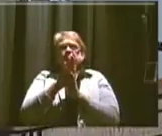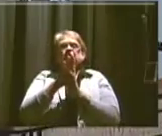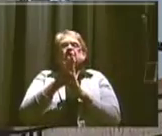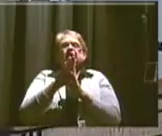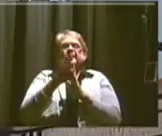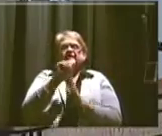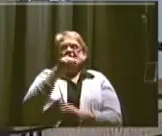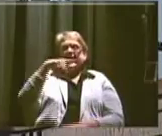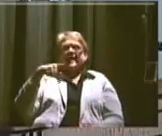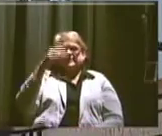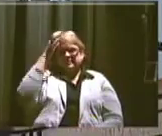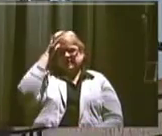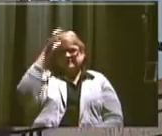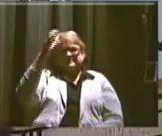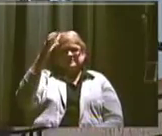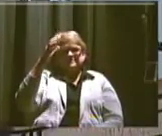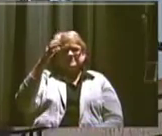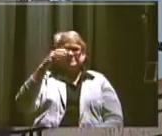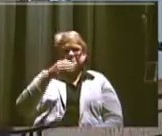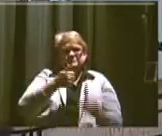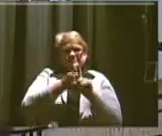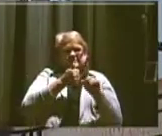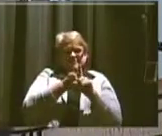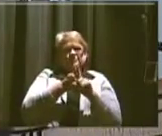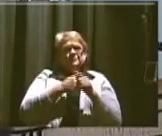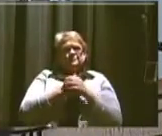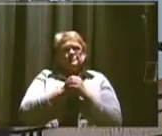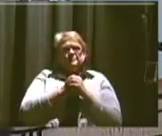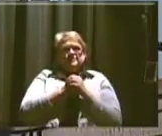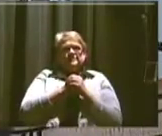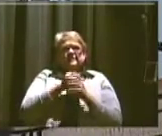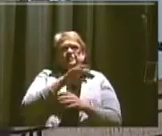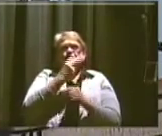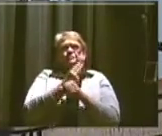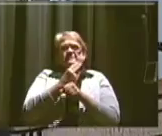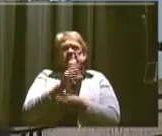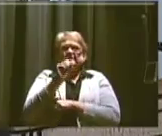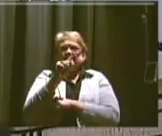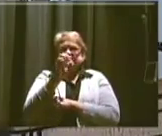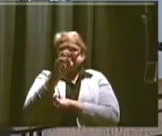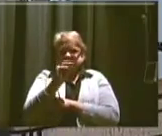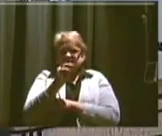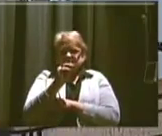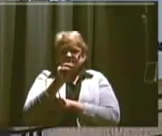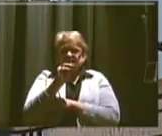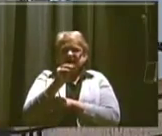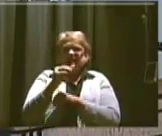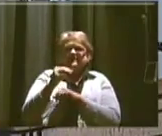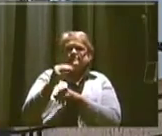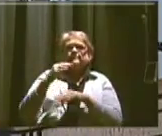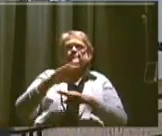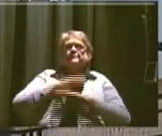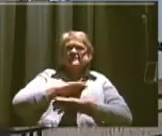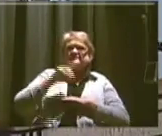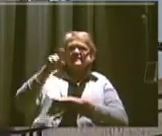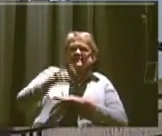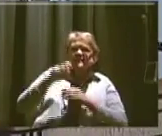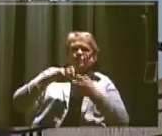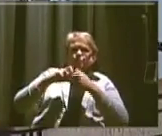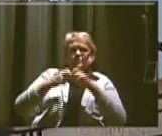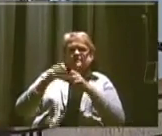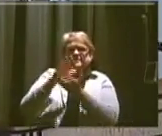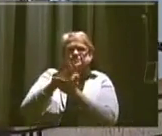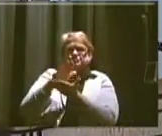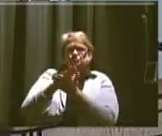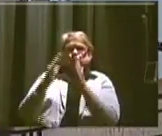that incorporates the use of STEM and addresses a need or problem in their school or